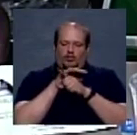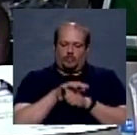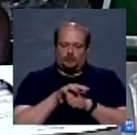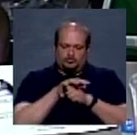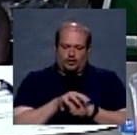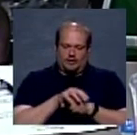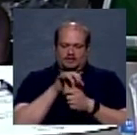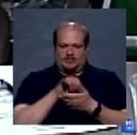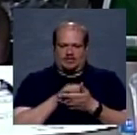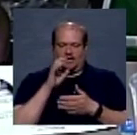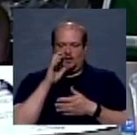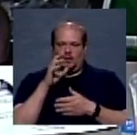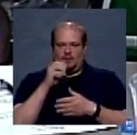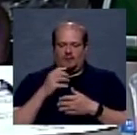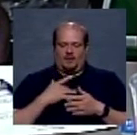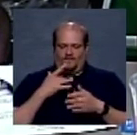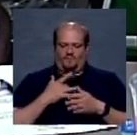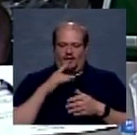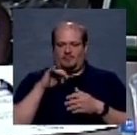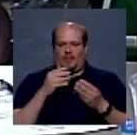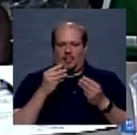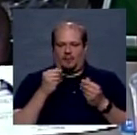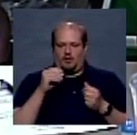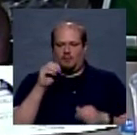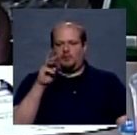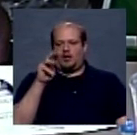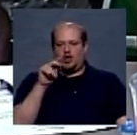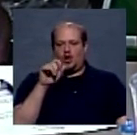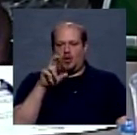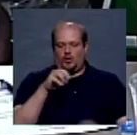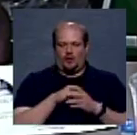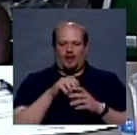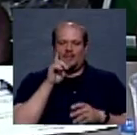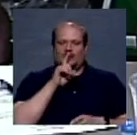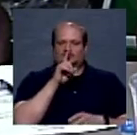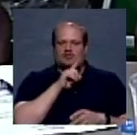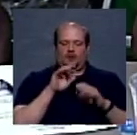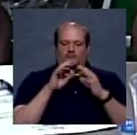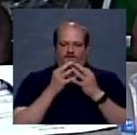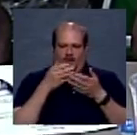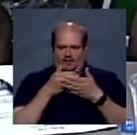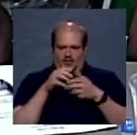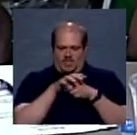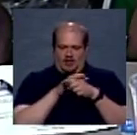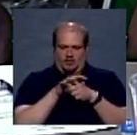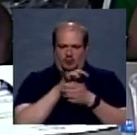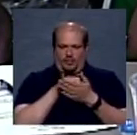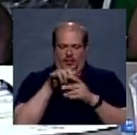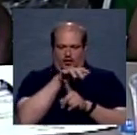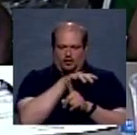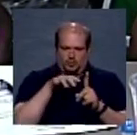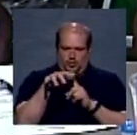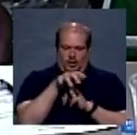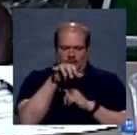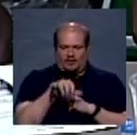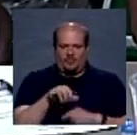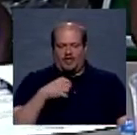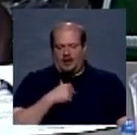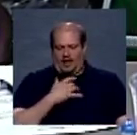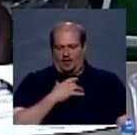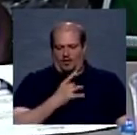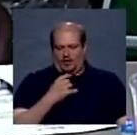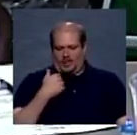going to be felt by the property owners in the single-family neighborhoods that are surrounding this. So I'd like